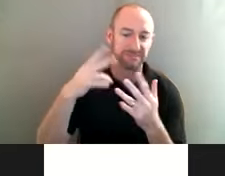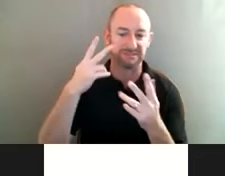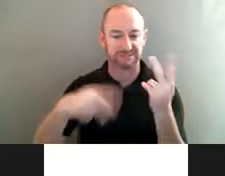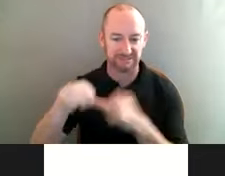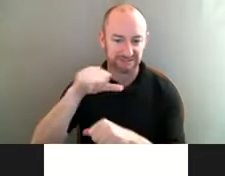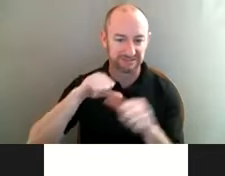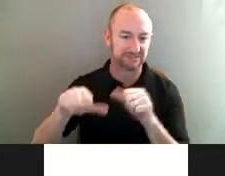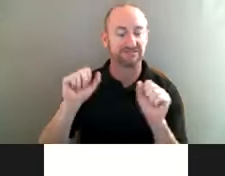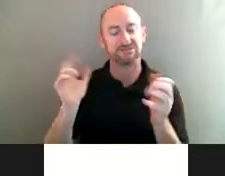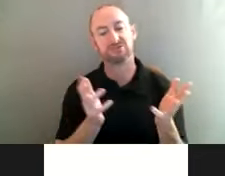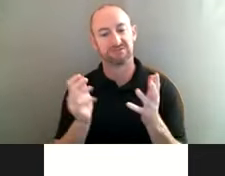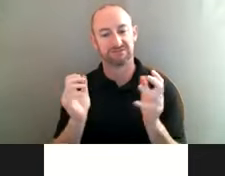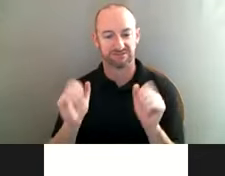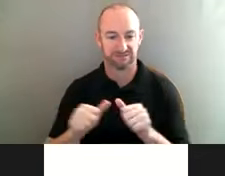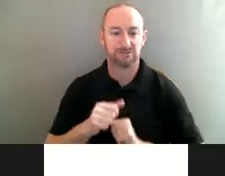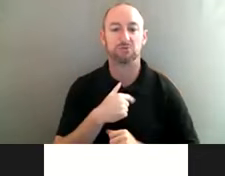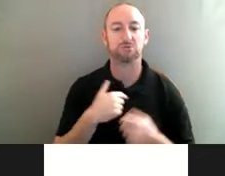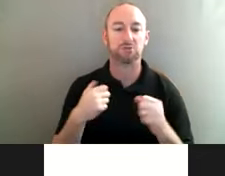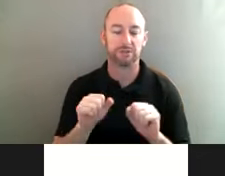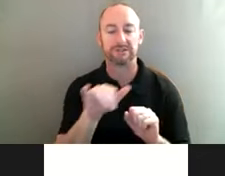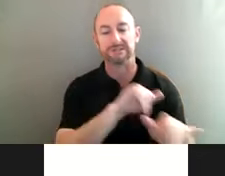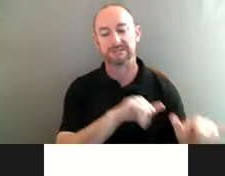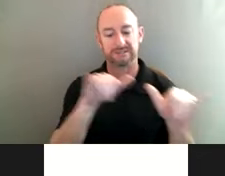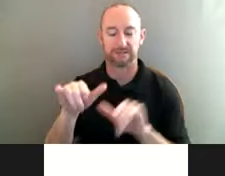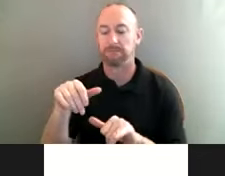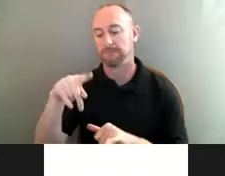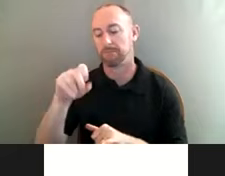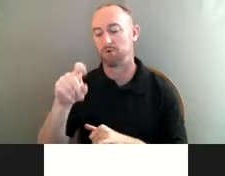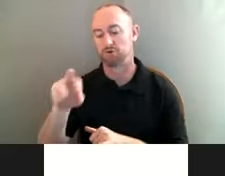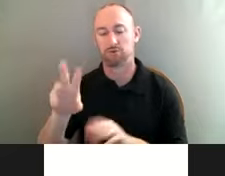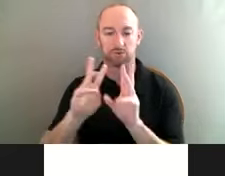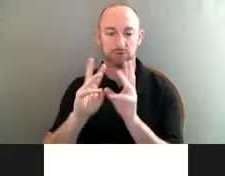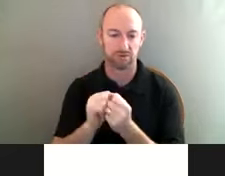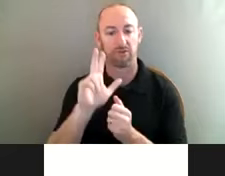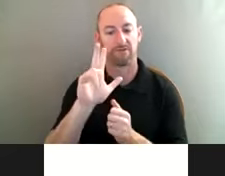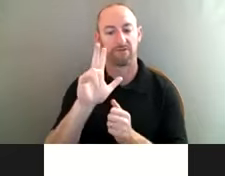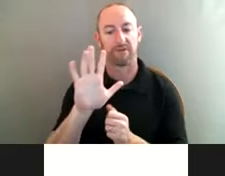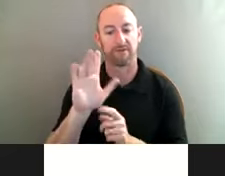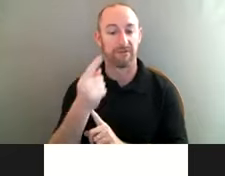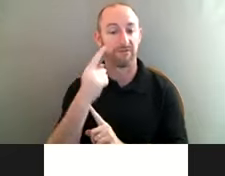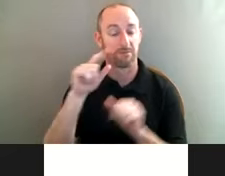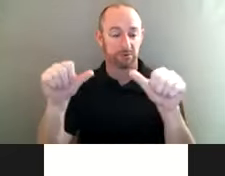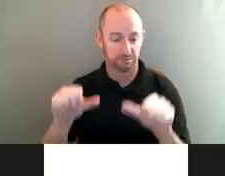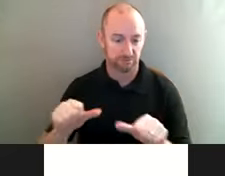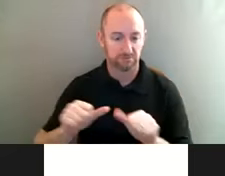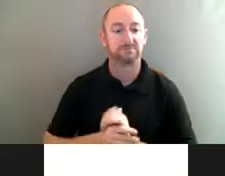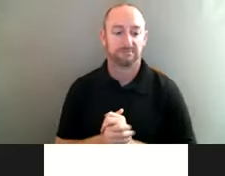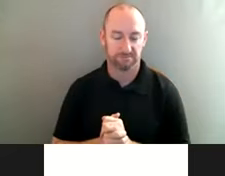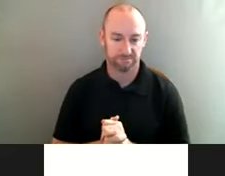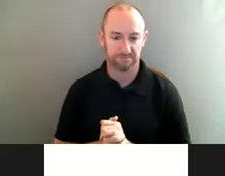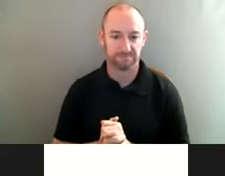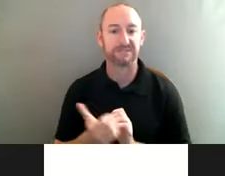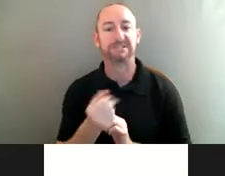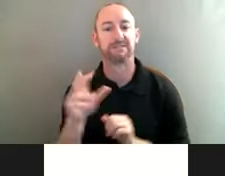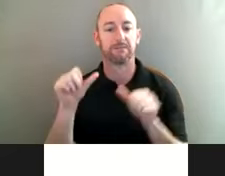not chat a little bit. We're trying to do the same with the poster session. So we've scheduled 35 minutes for a poster session breakout. There are several